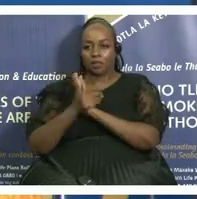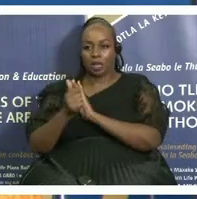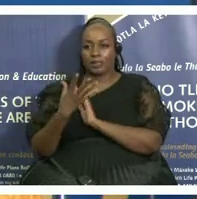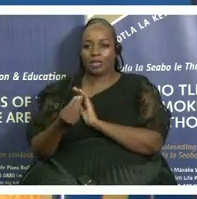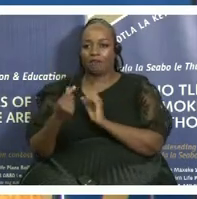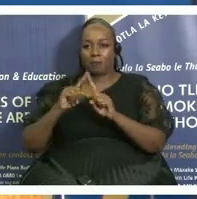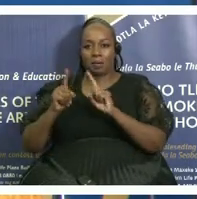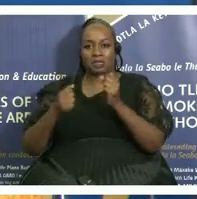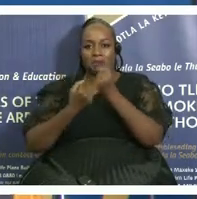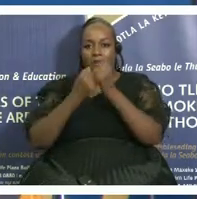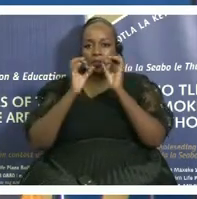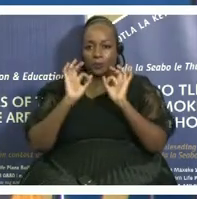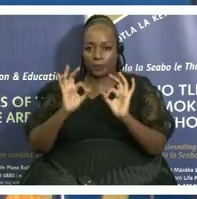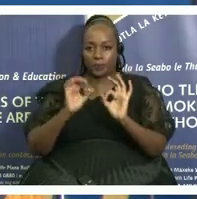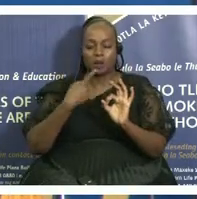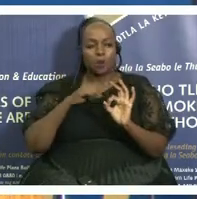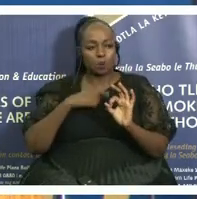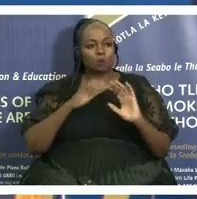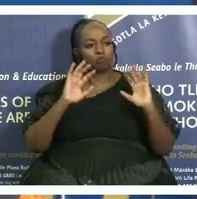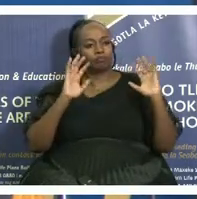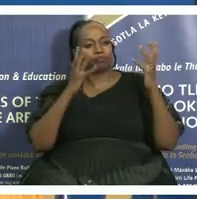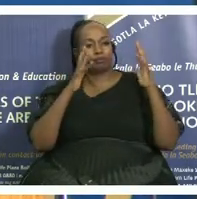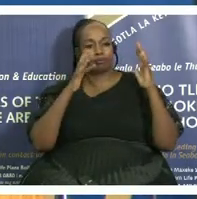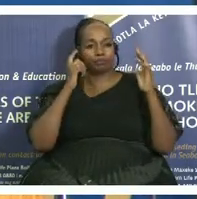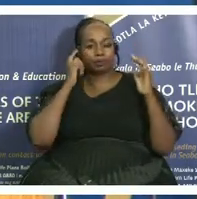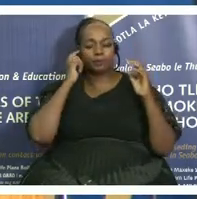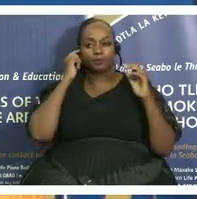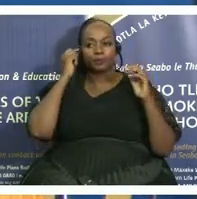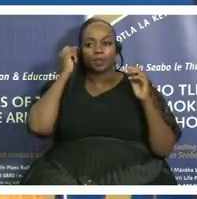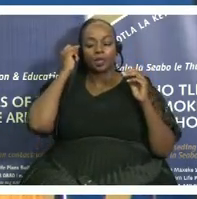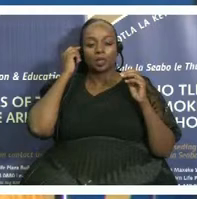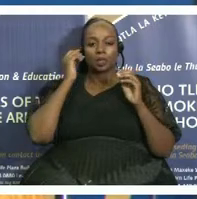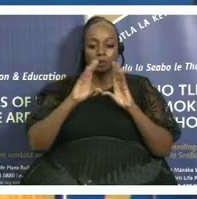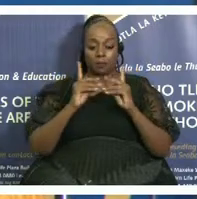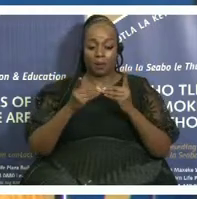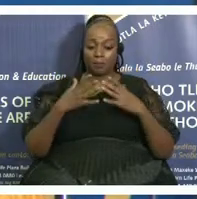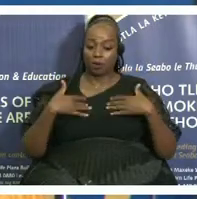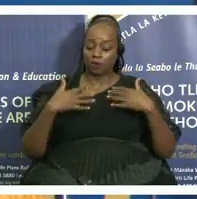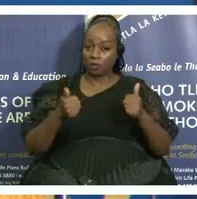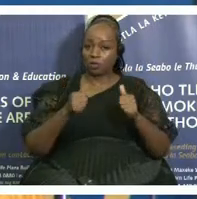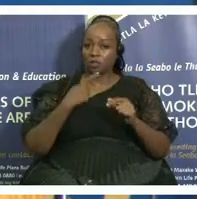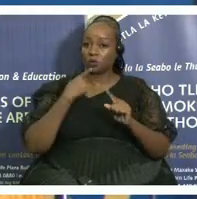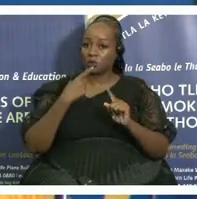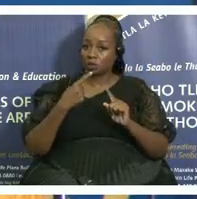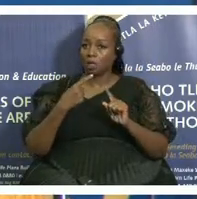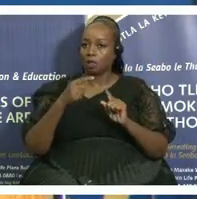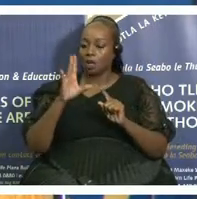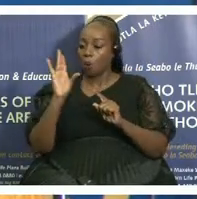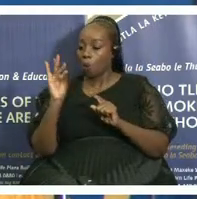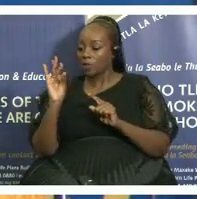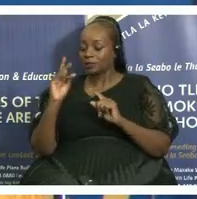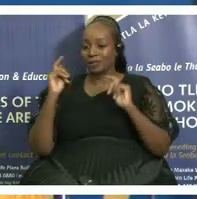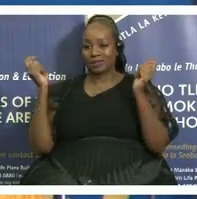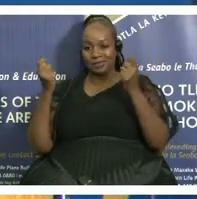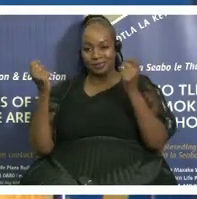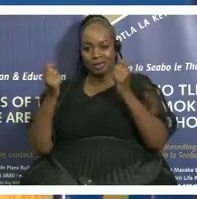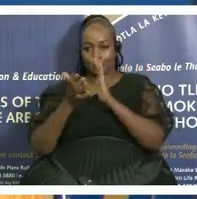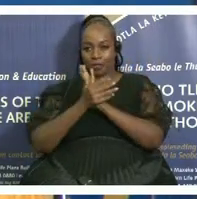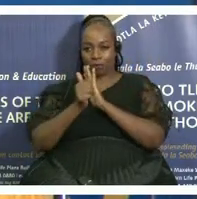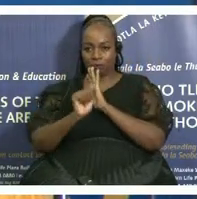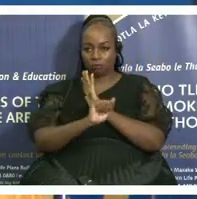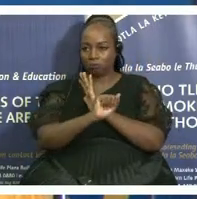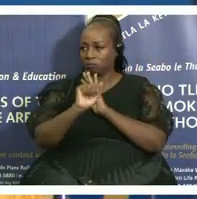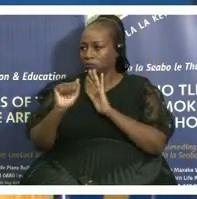We applaud the Department of Education's introduction of Magnificent Wednesdays, which has resulted in the revival of